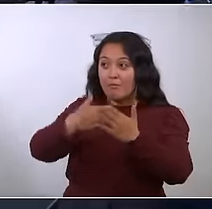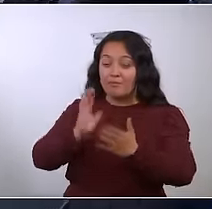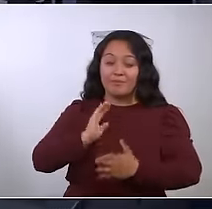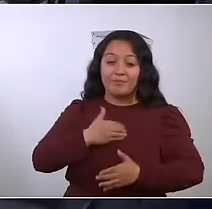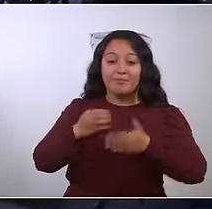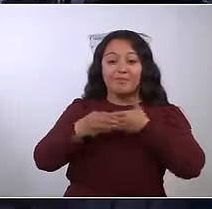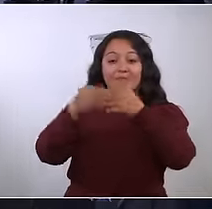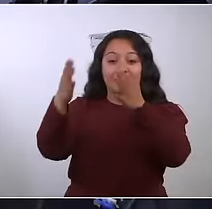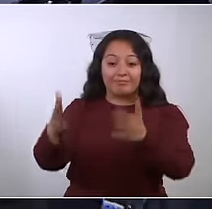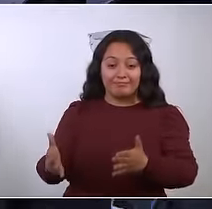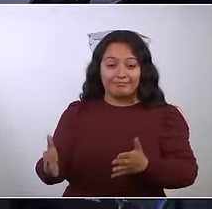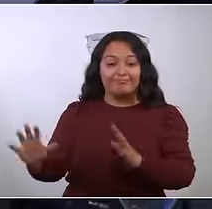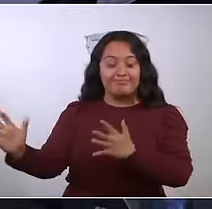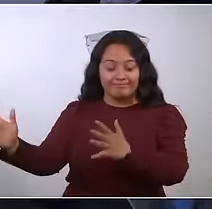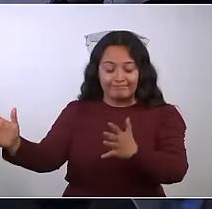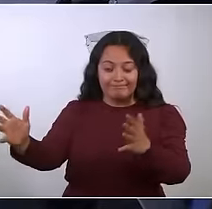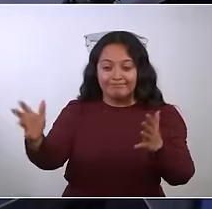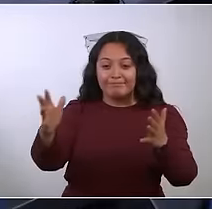leaders.